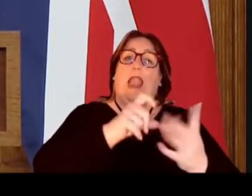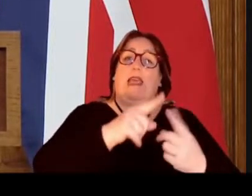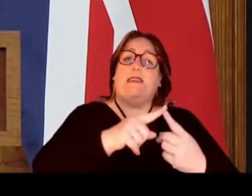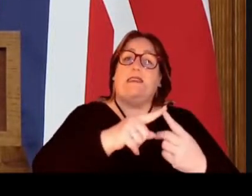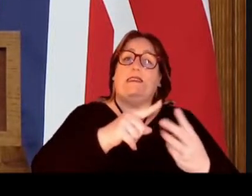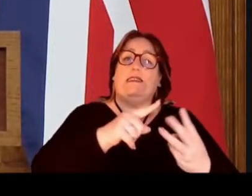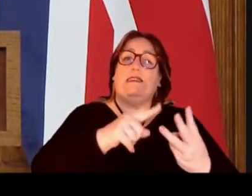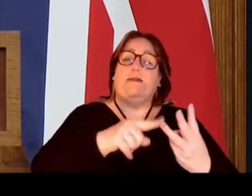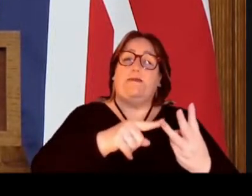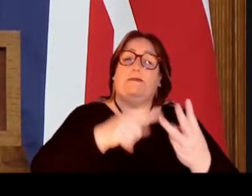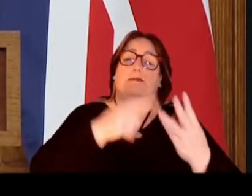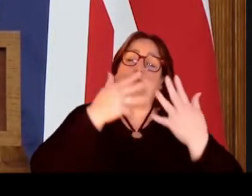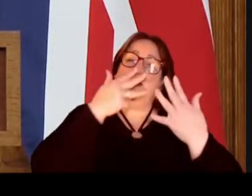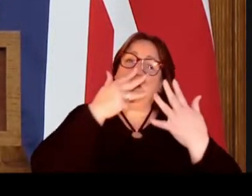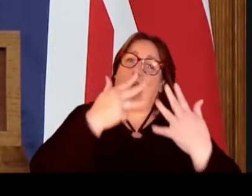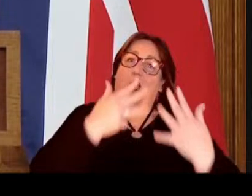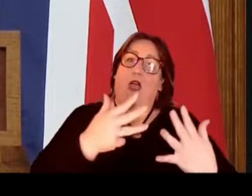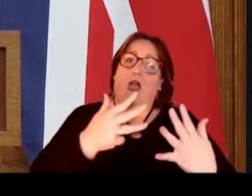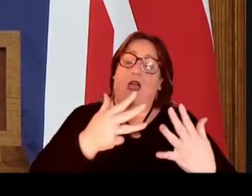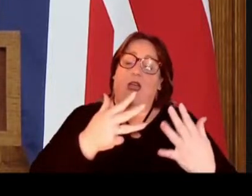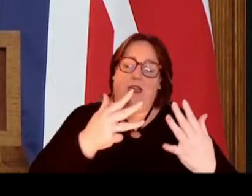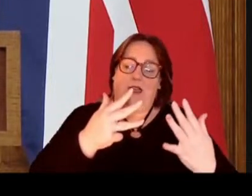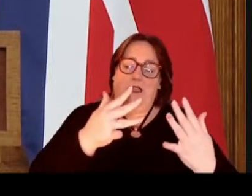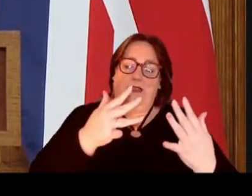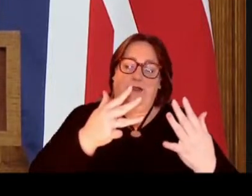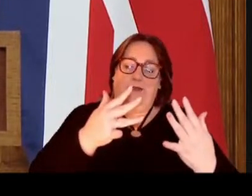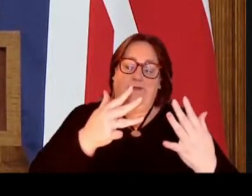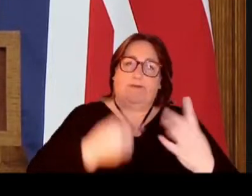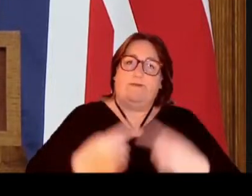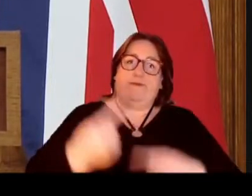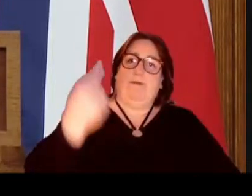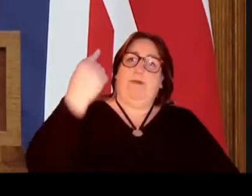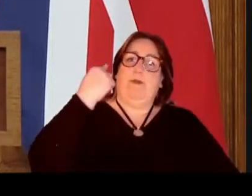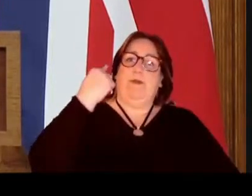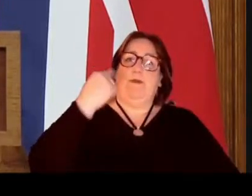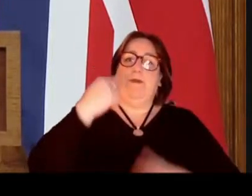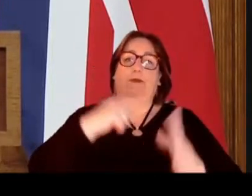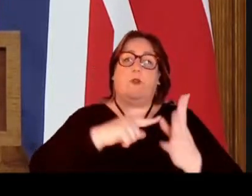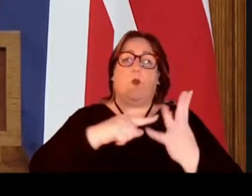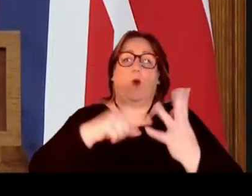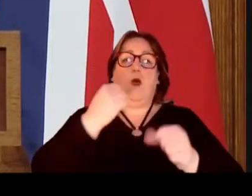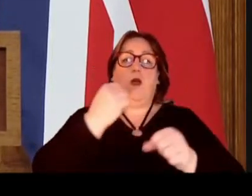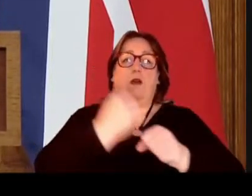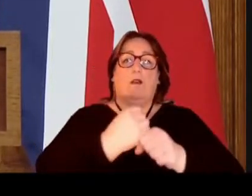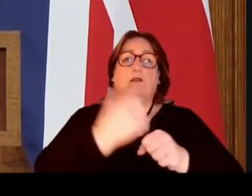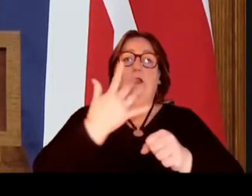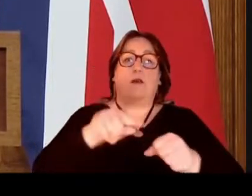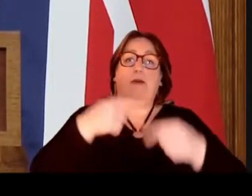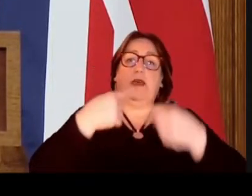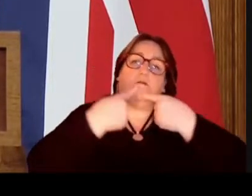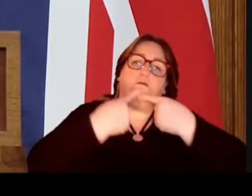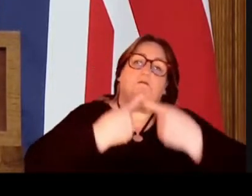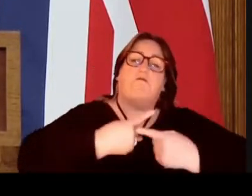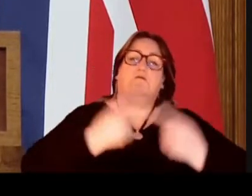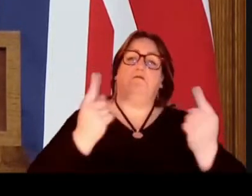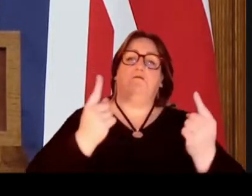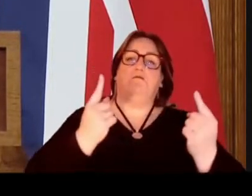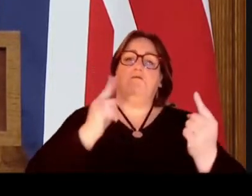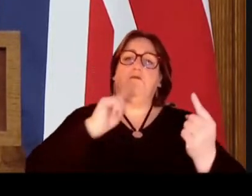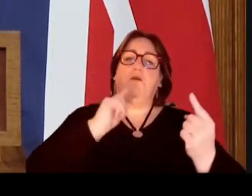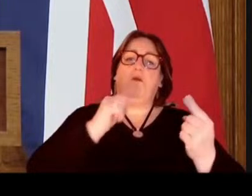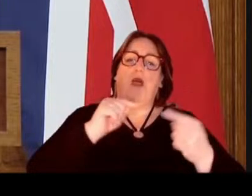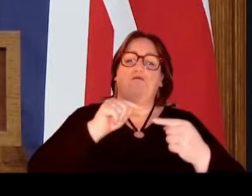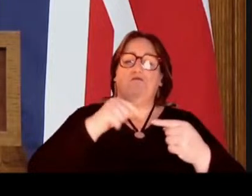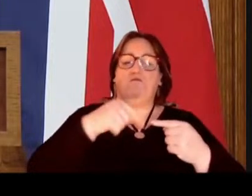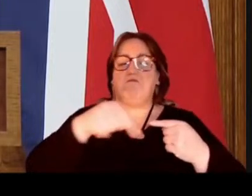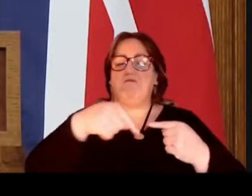Back in August, I said there would be a time for questions, but that first justice had